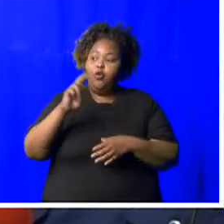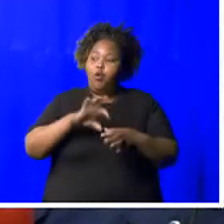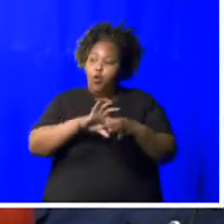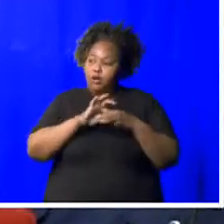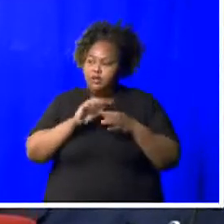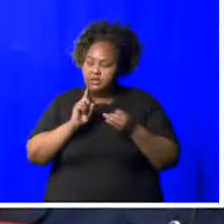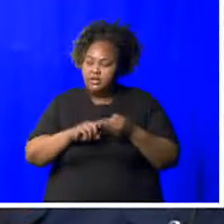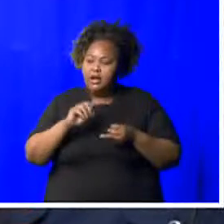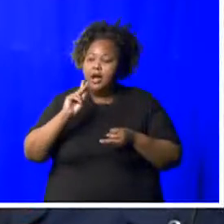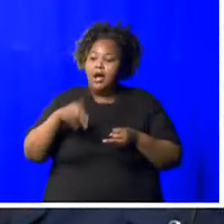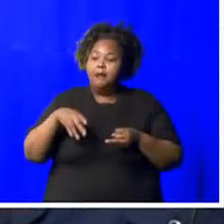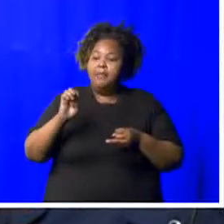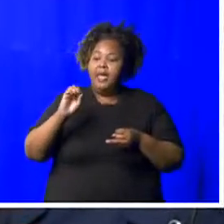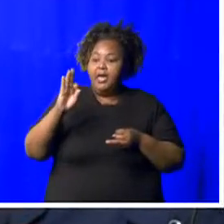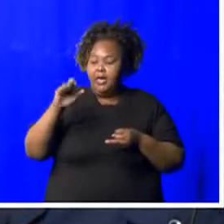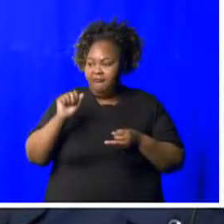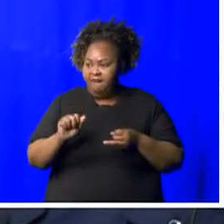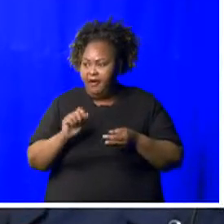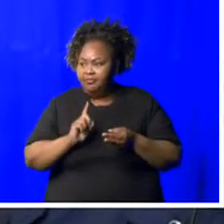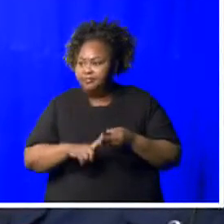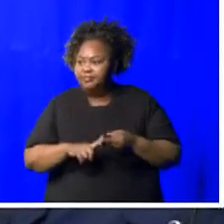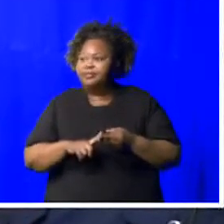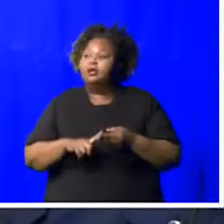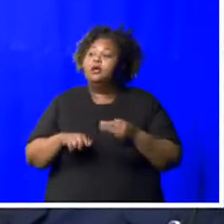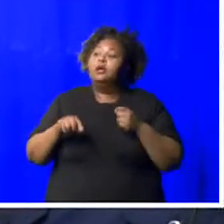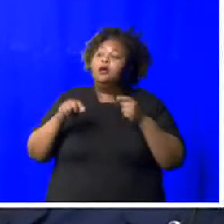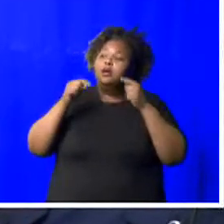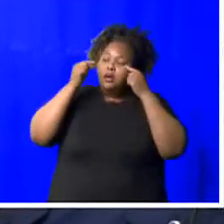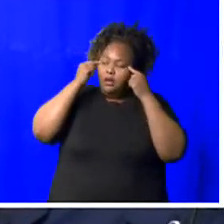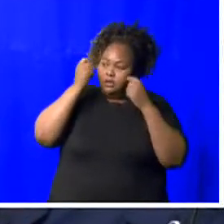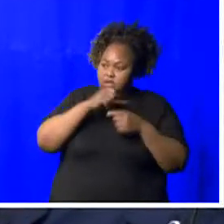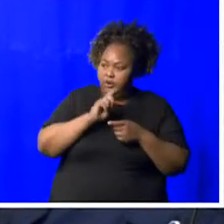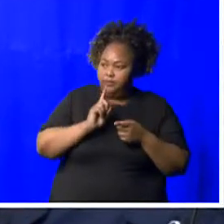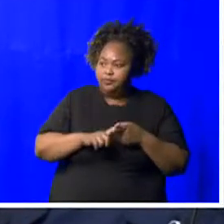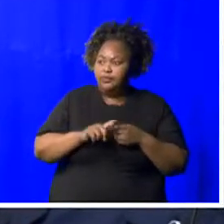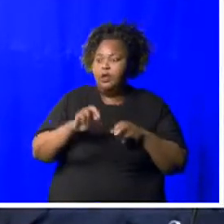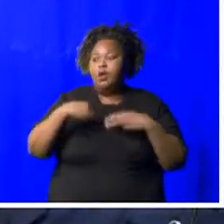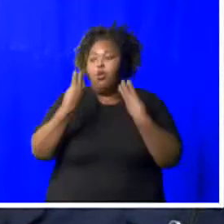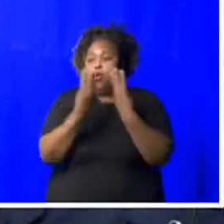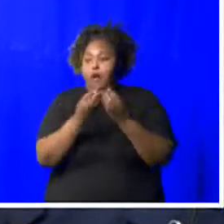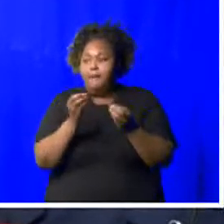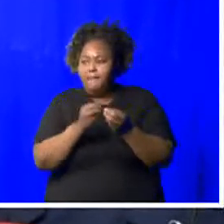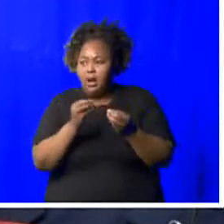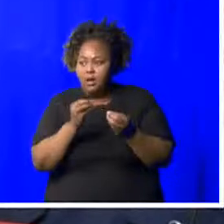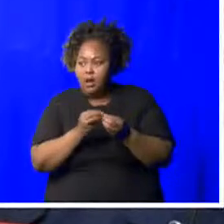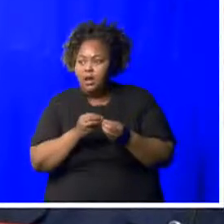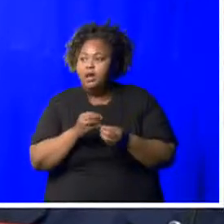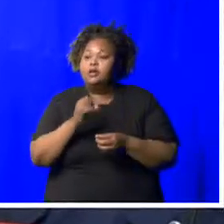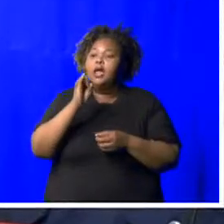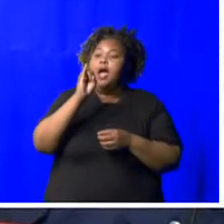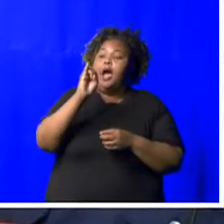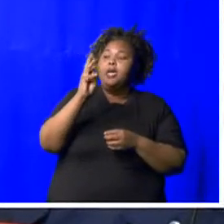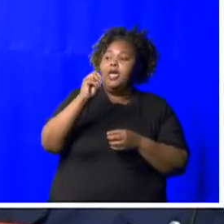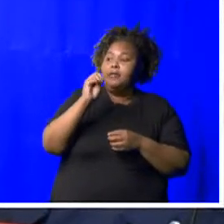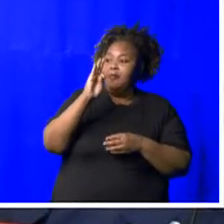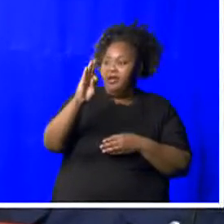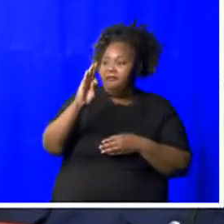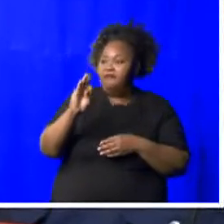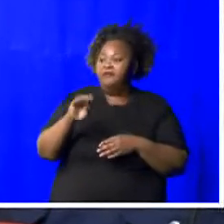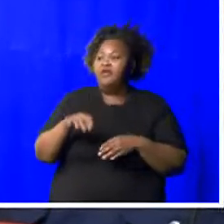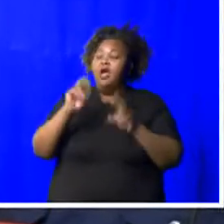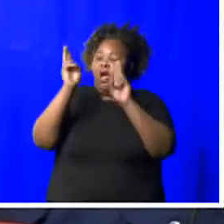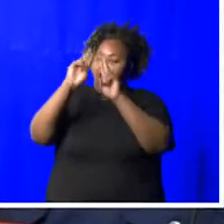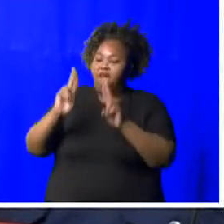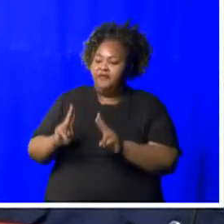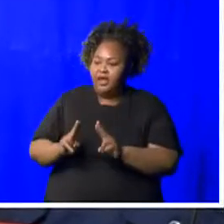on Taiwan, the UN family, the World Bank and the International Monetary Fund, African Development Bank,